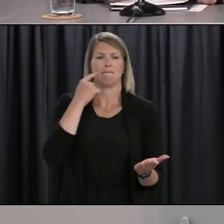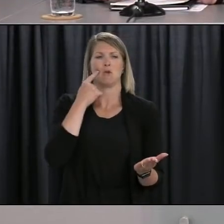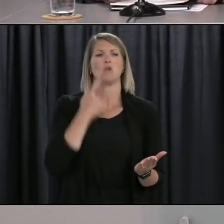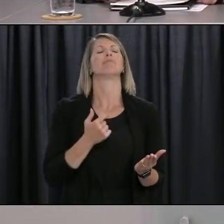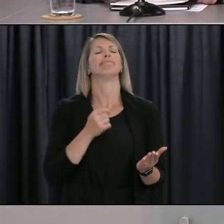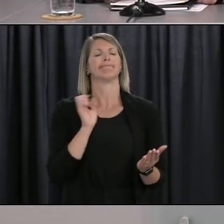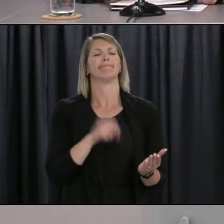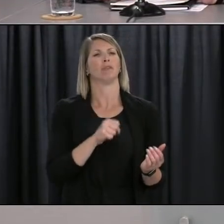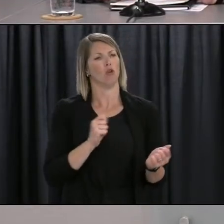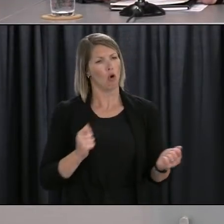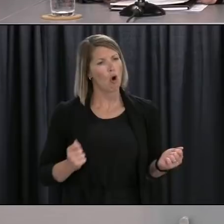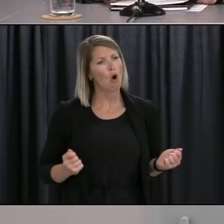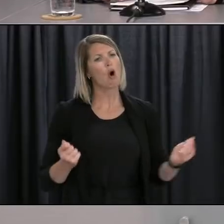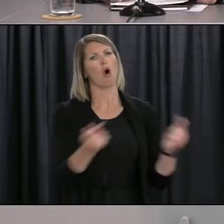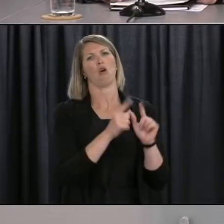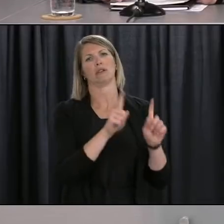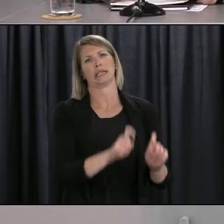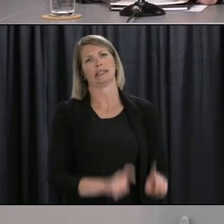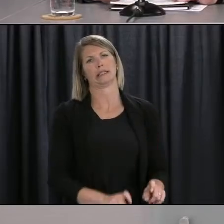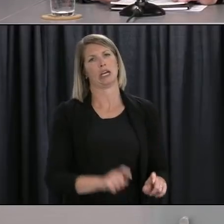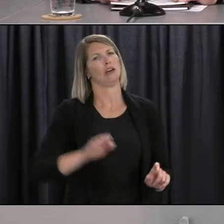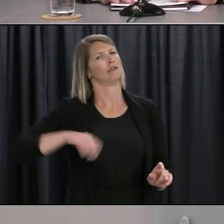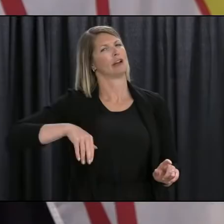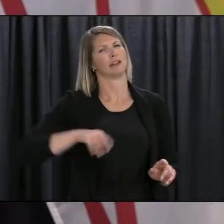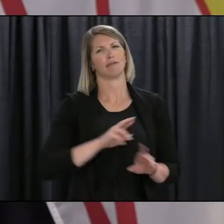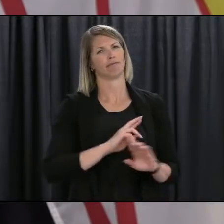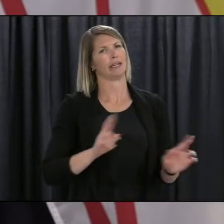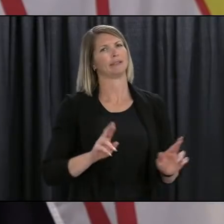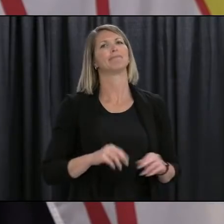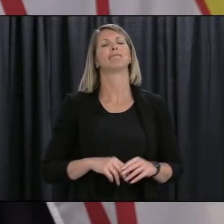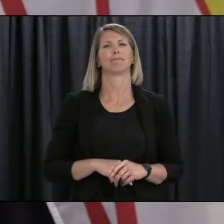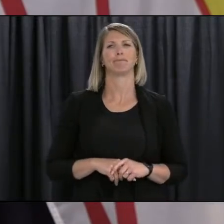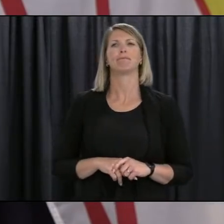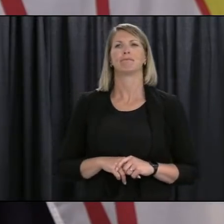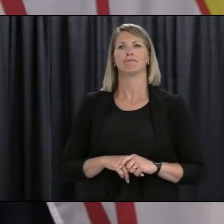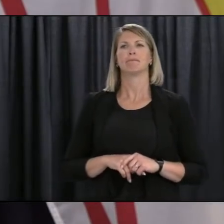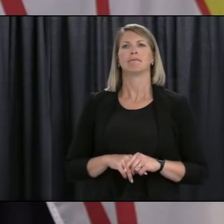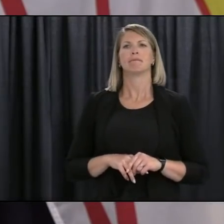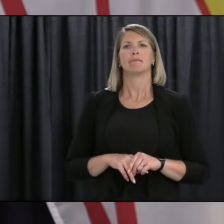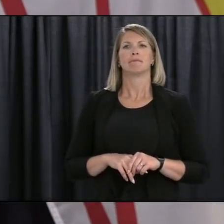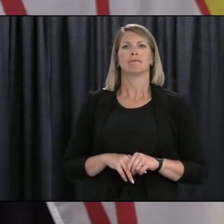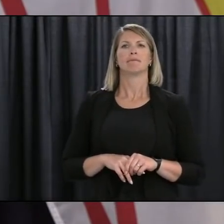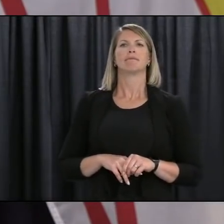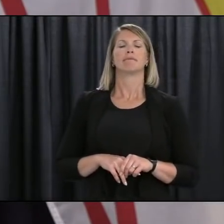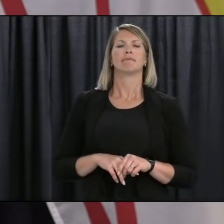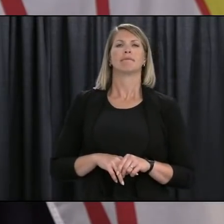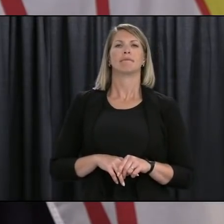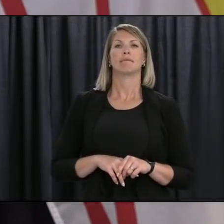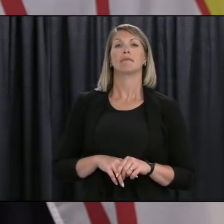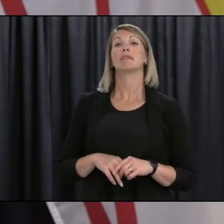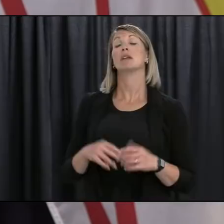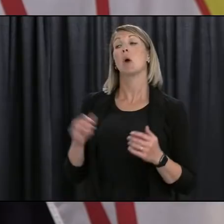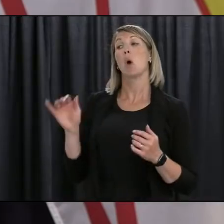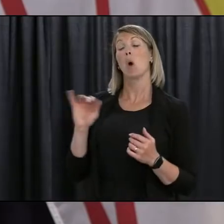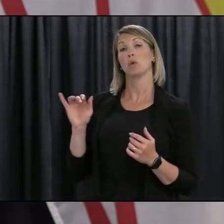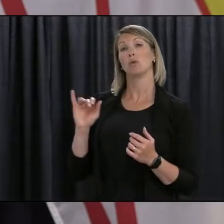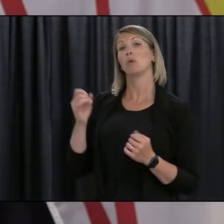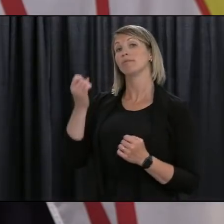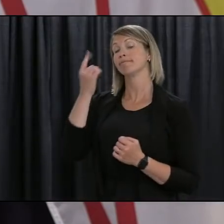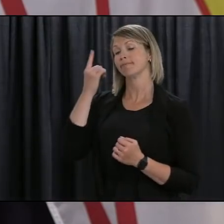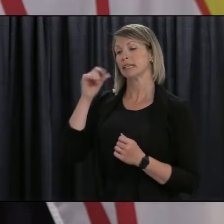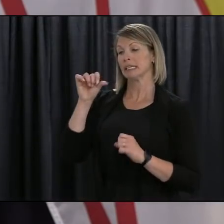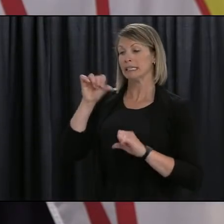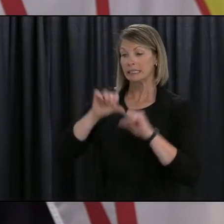even just the criteria around screening, and they've been able to, because of the evidence and the science that's around this, being able